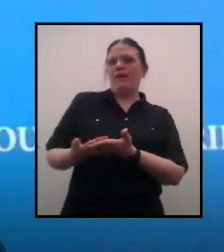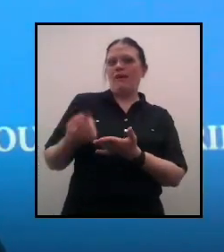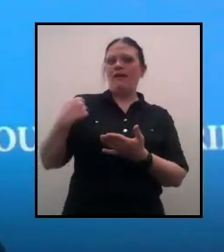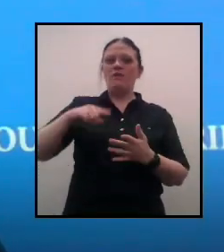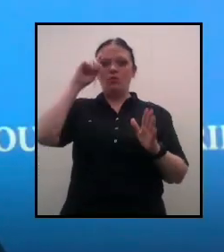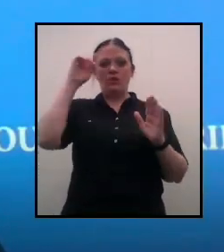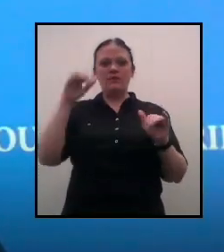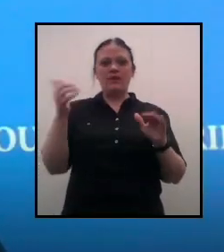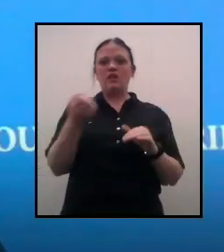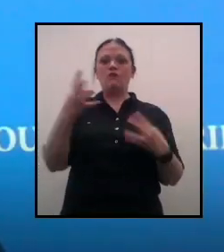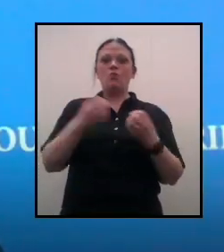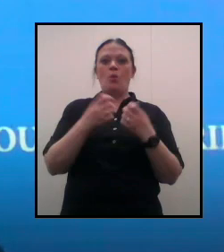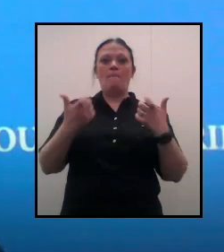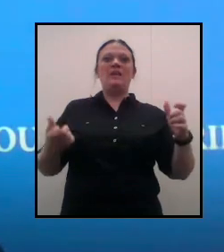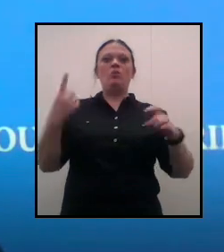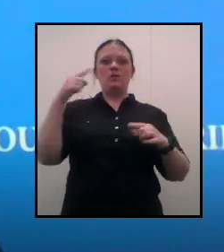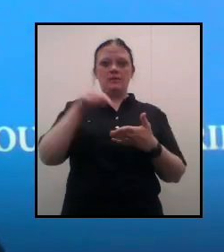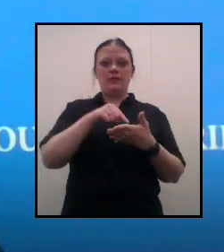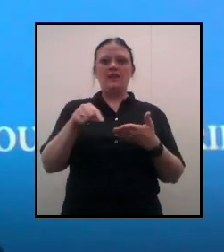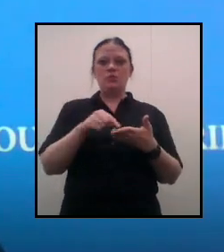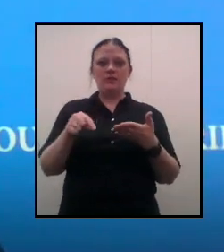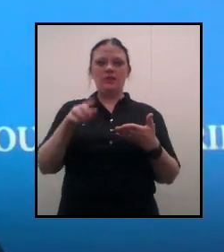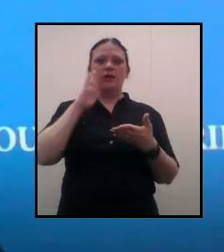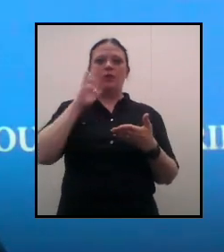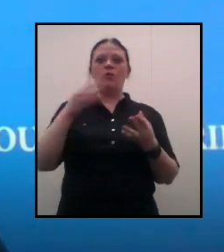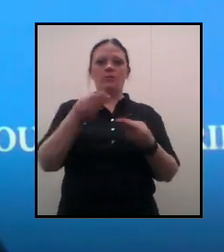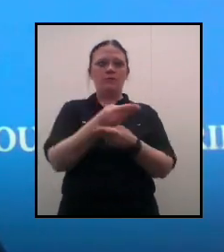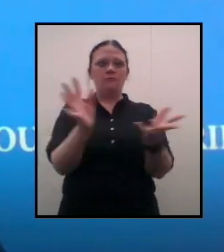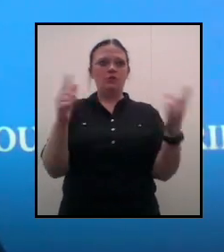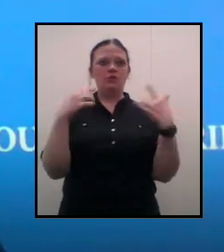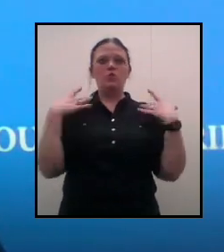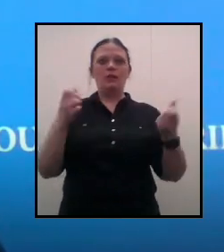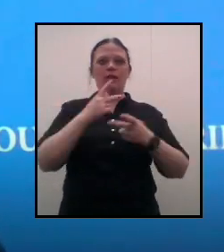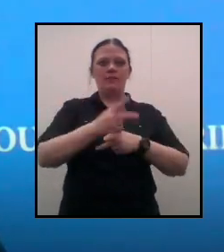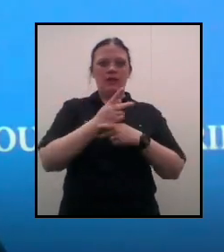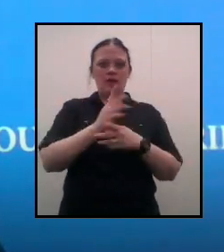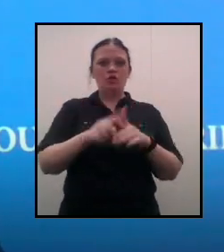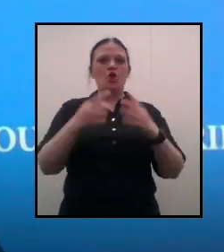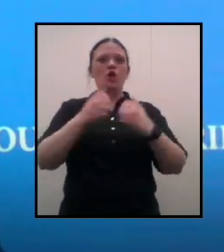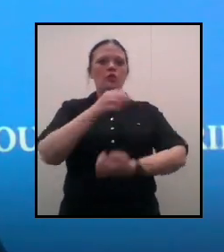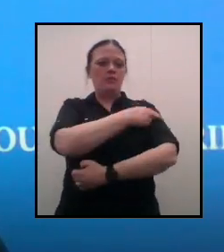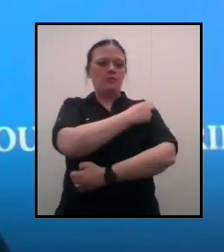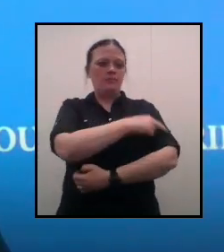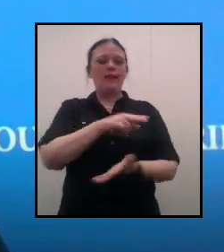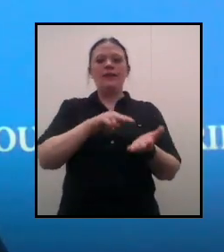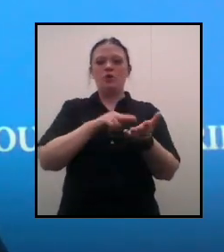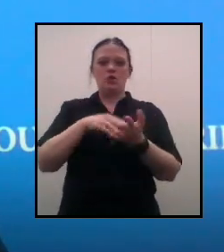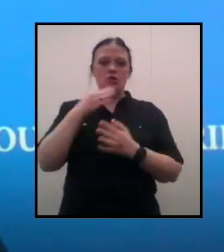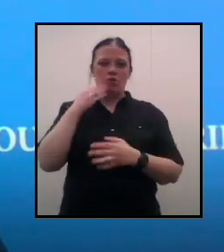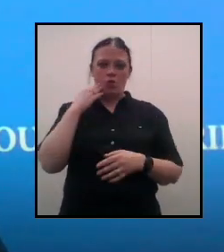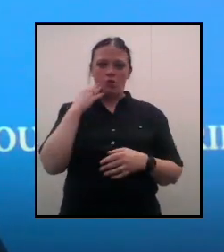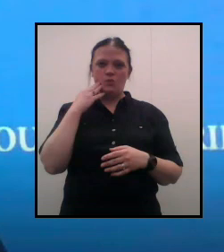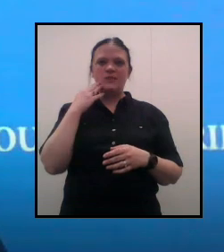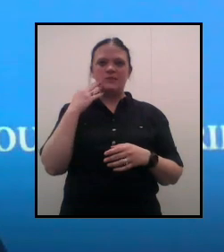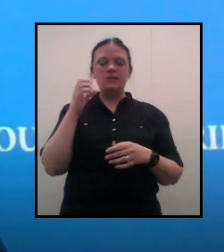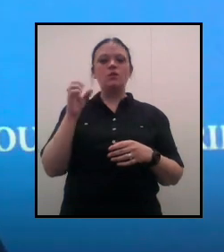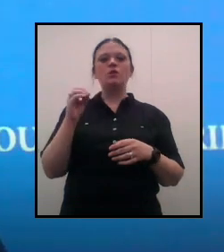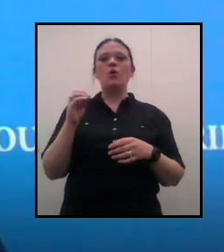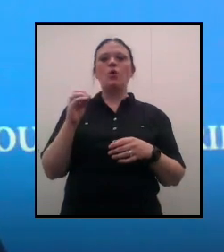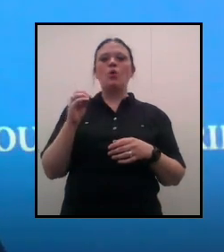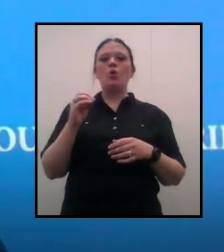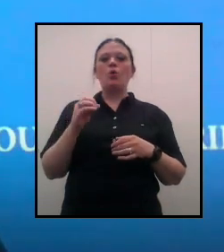couple big shipments this week, which are going to go to healthcare providers, starting out with hospitals and nursing homes. So